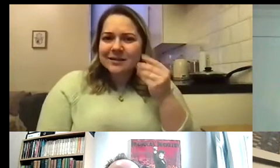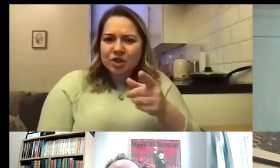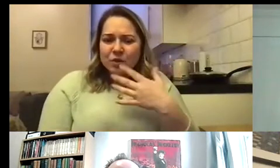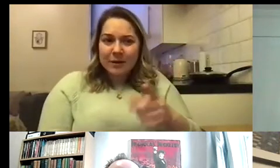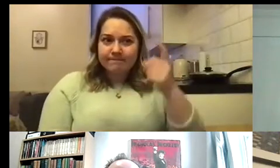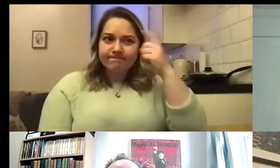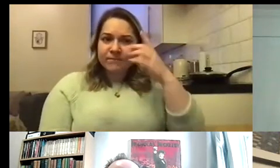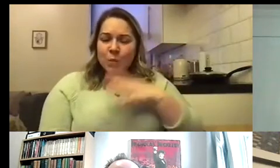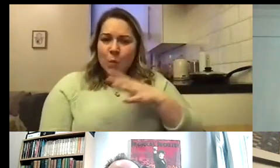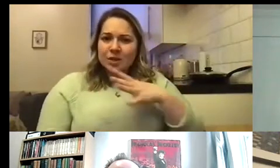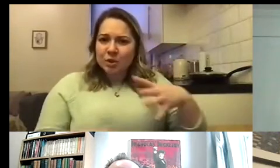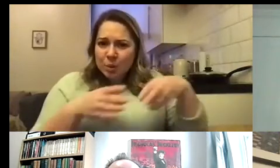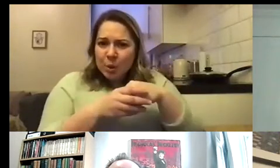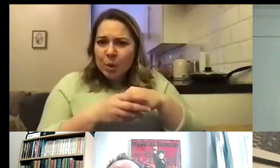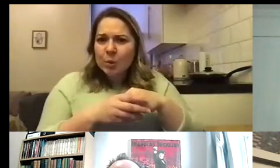in the process?